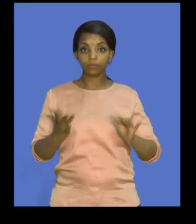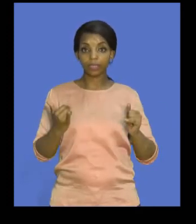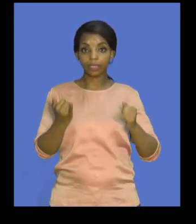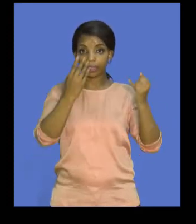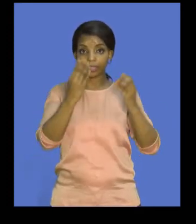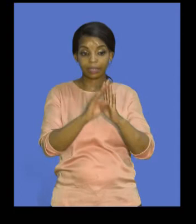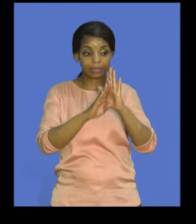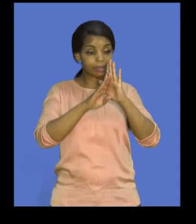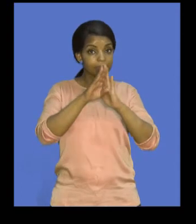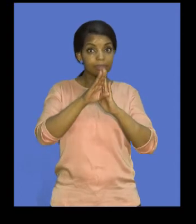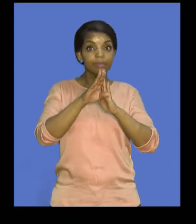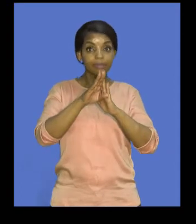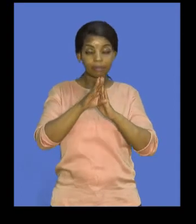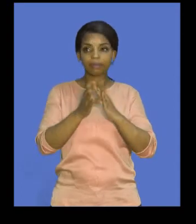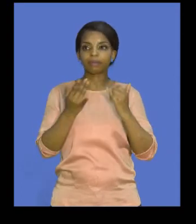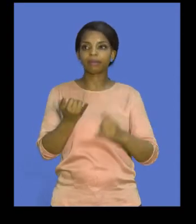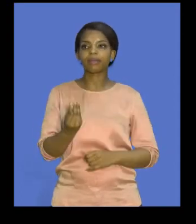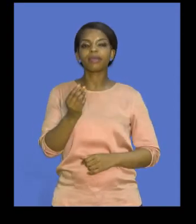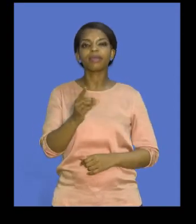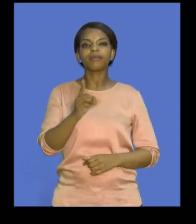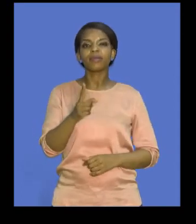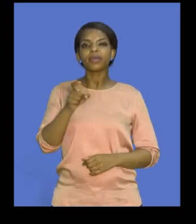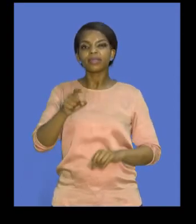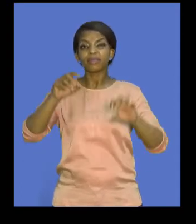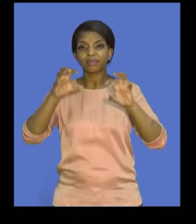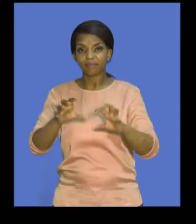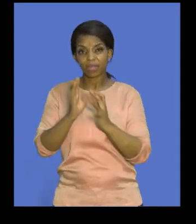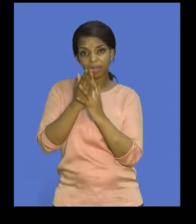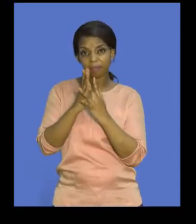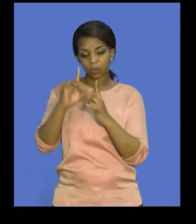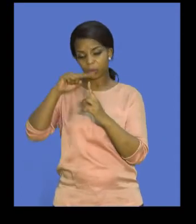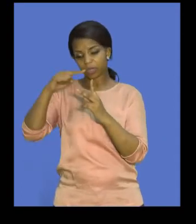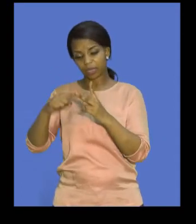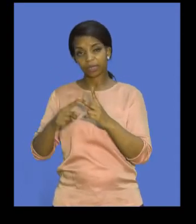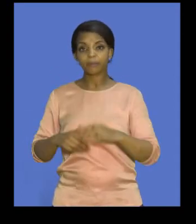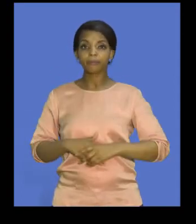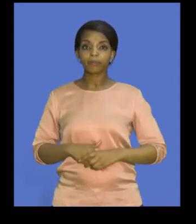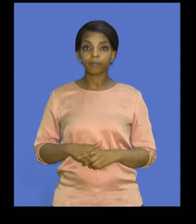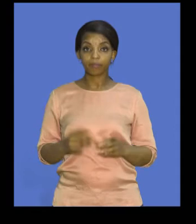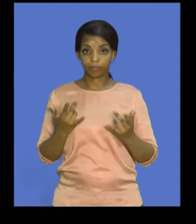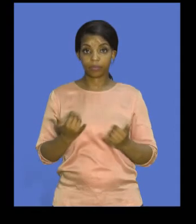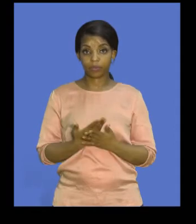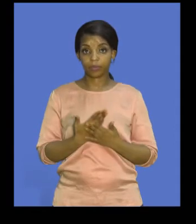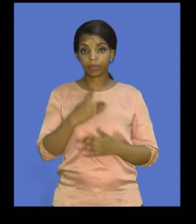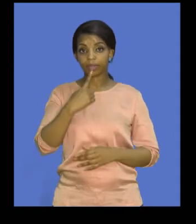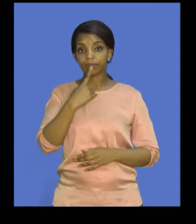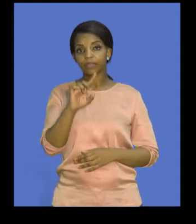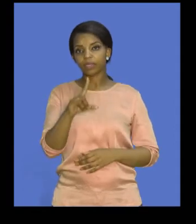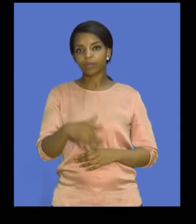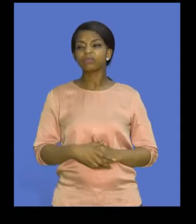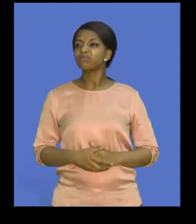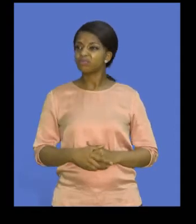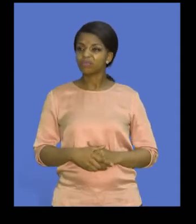the electrostatic force between those two charges increases. So mathematically, we can say the electrostatic force is directly